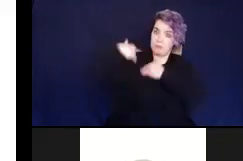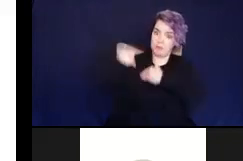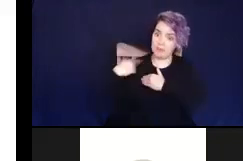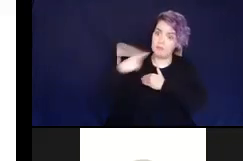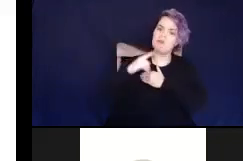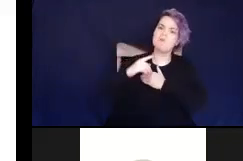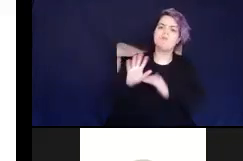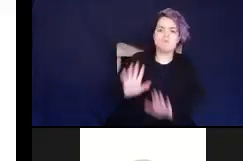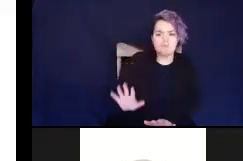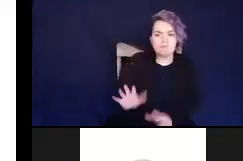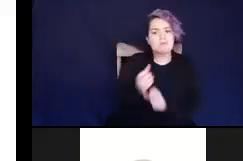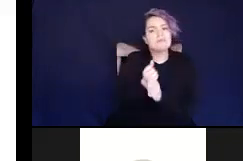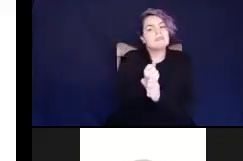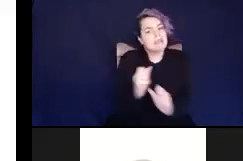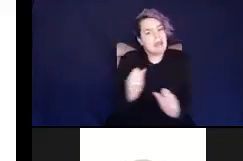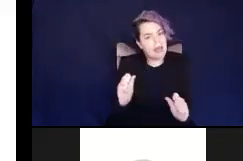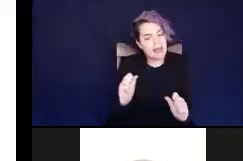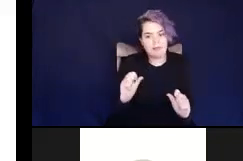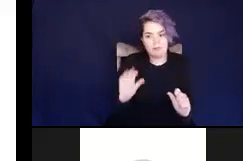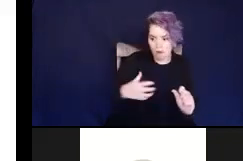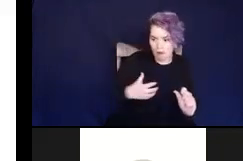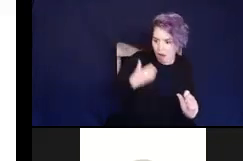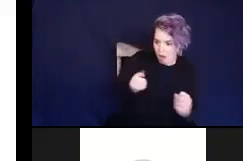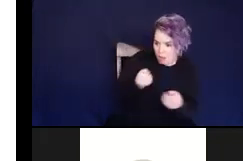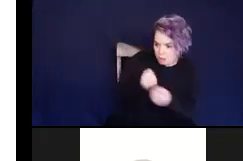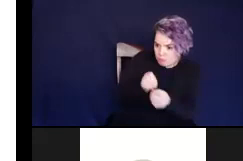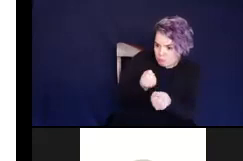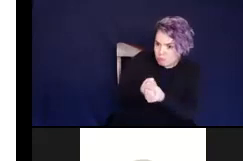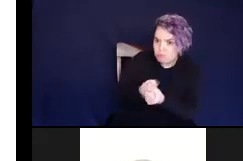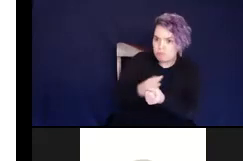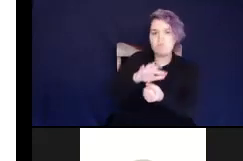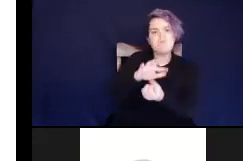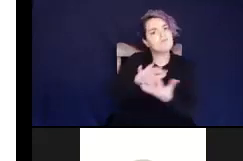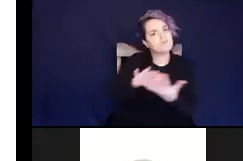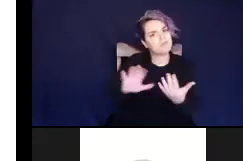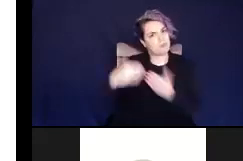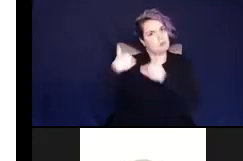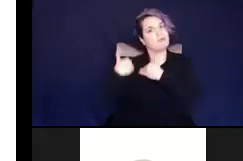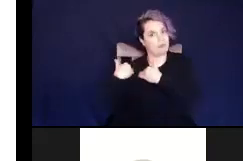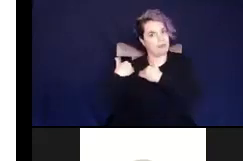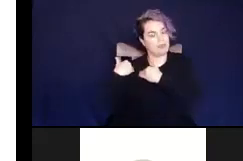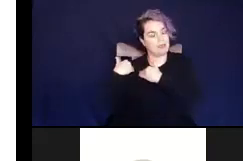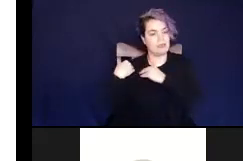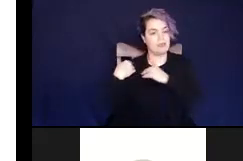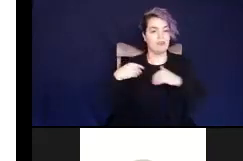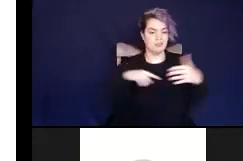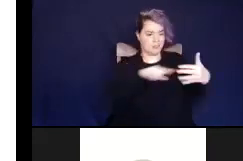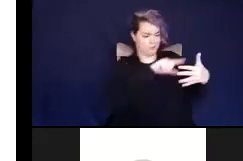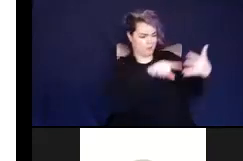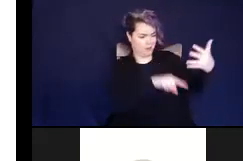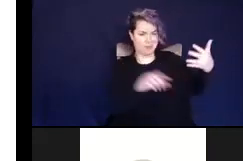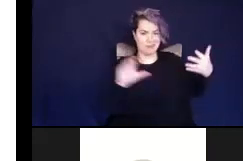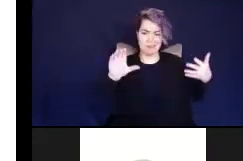and supporting their well-being. And so these cases have been brought over a series of